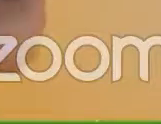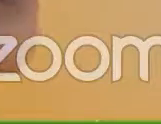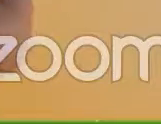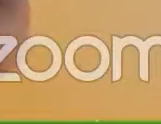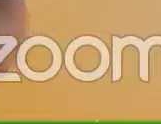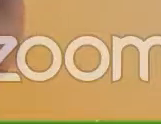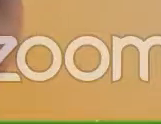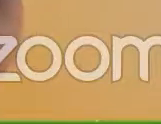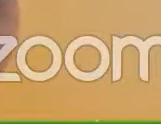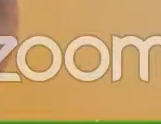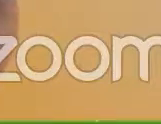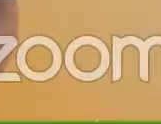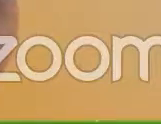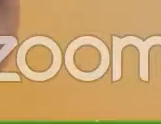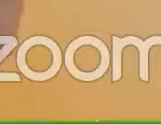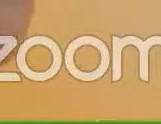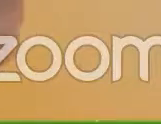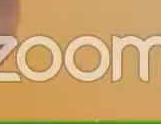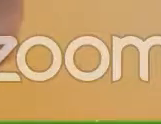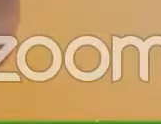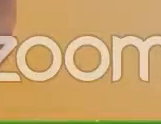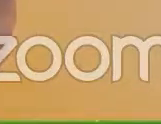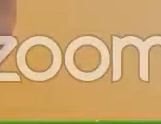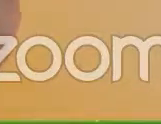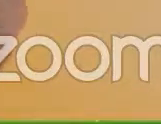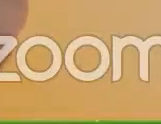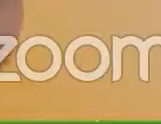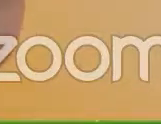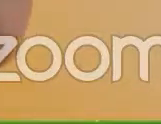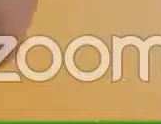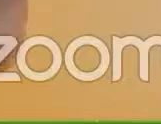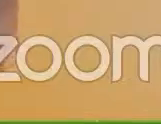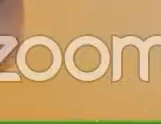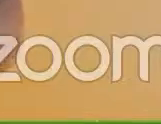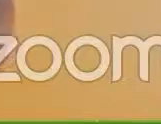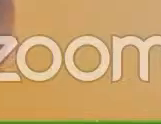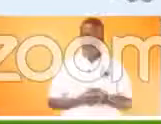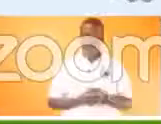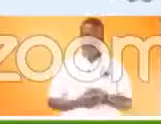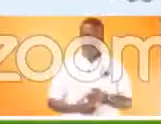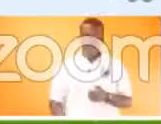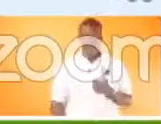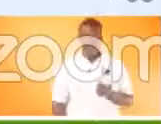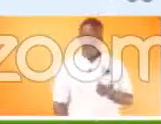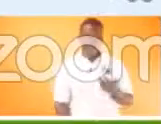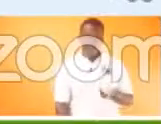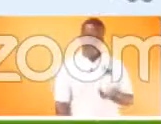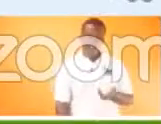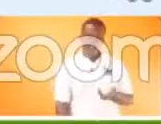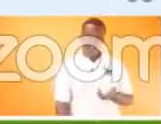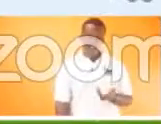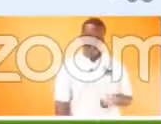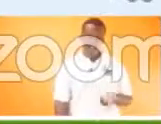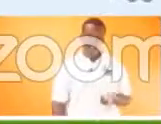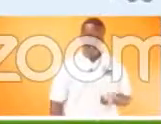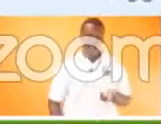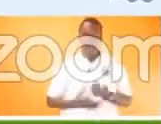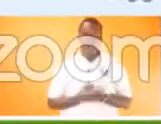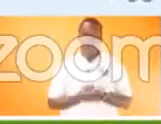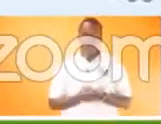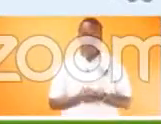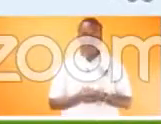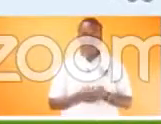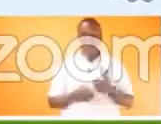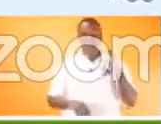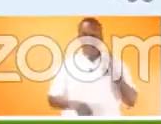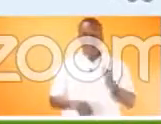our design accessibility services for public spaces, homes, and offices. Now, if you take a look at the third row, you